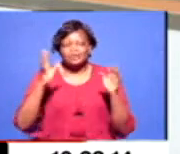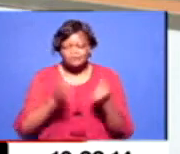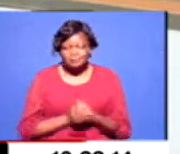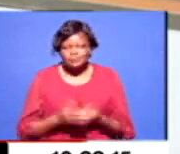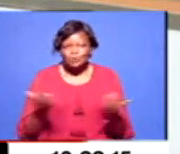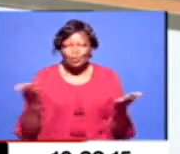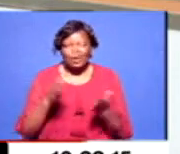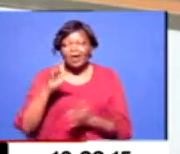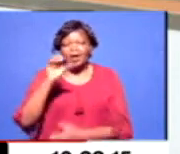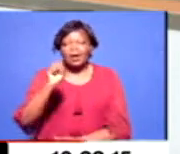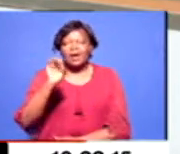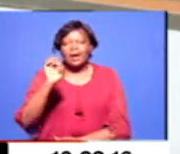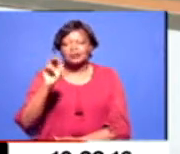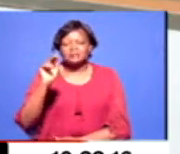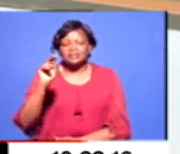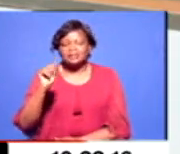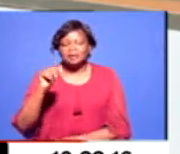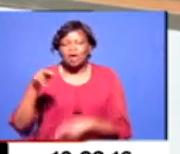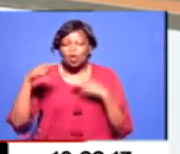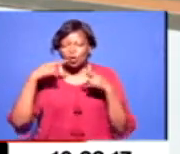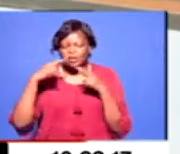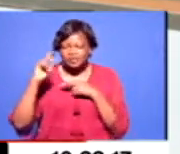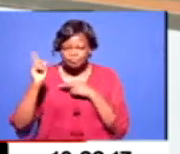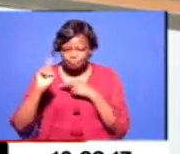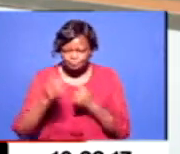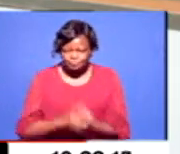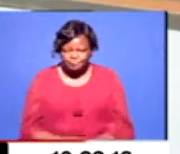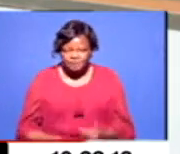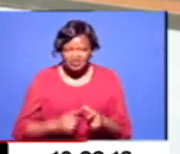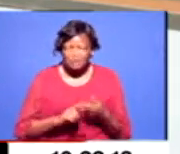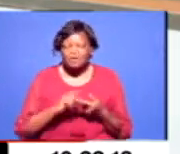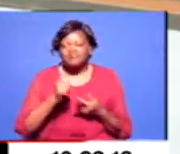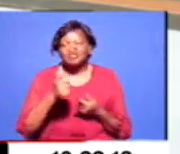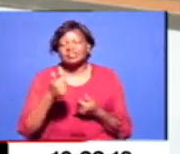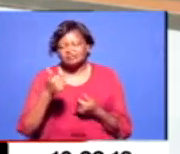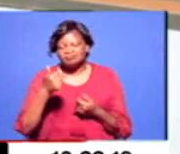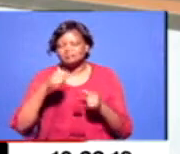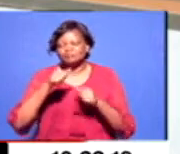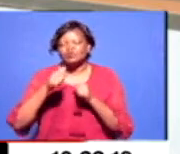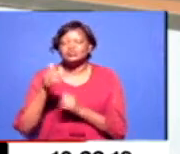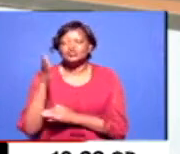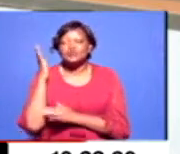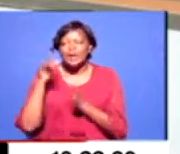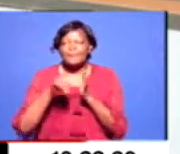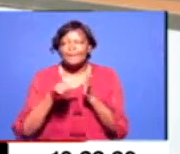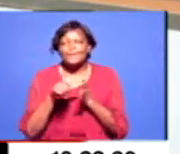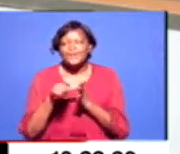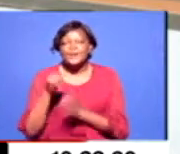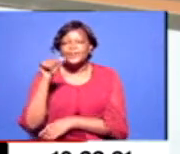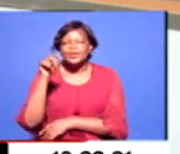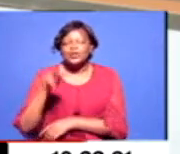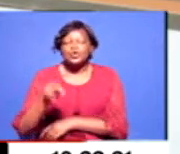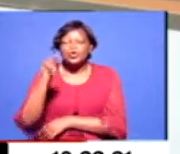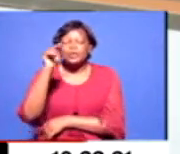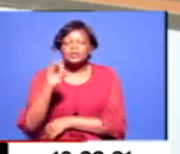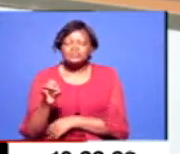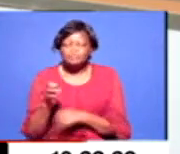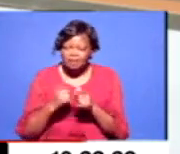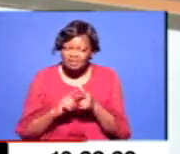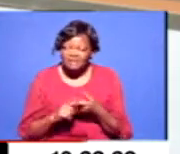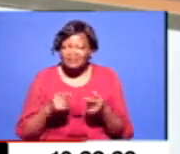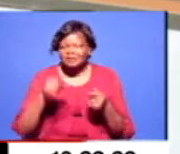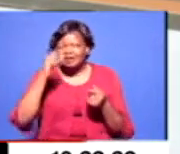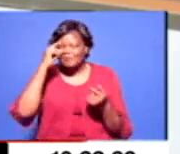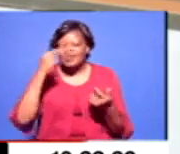Hotel. Later on, we also have the Northern Kenya MP's presser on insecurity in the region. You have seen the government has even